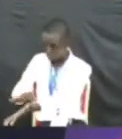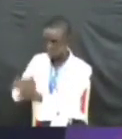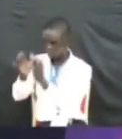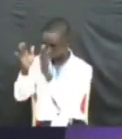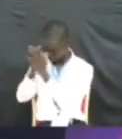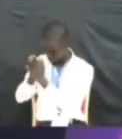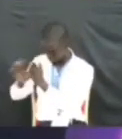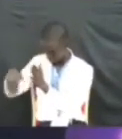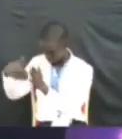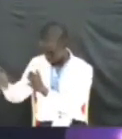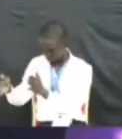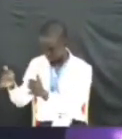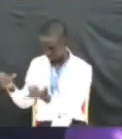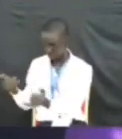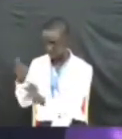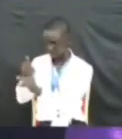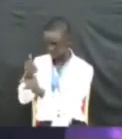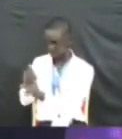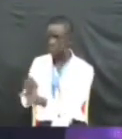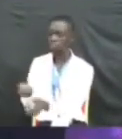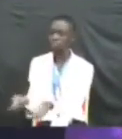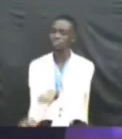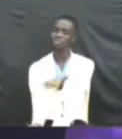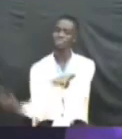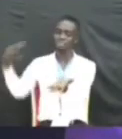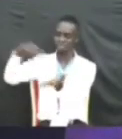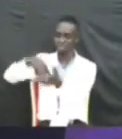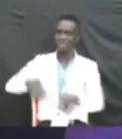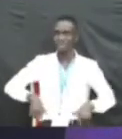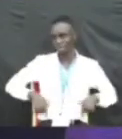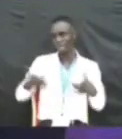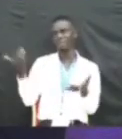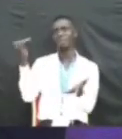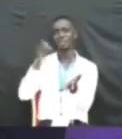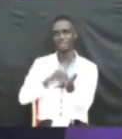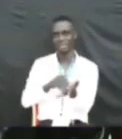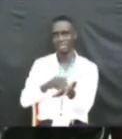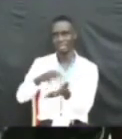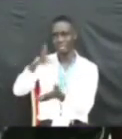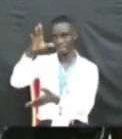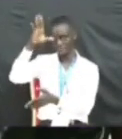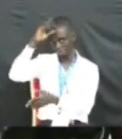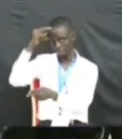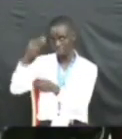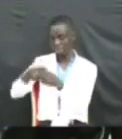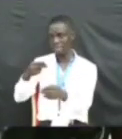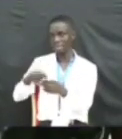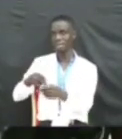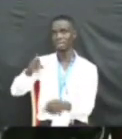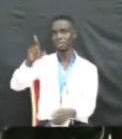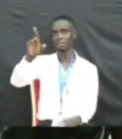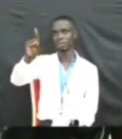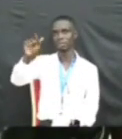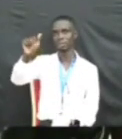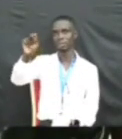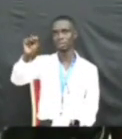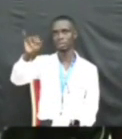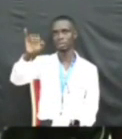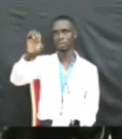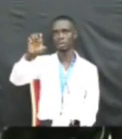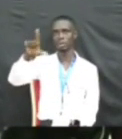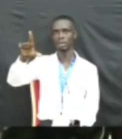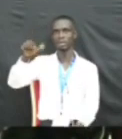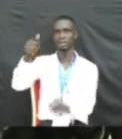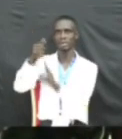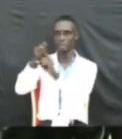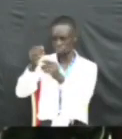Brother Daniel Kweku Kabre of the Amenya community, an idol worshiper, was declared